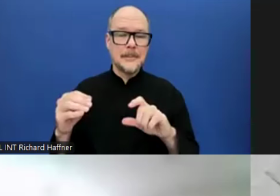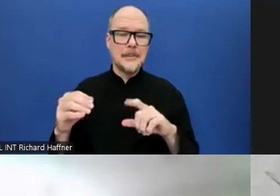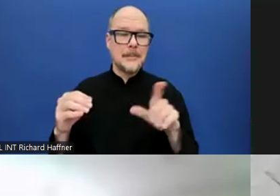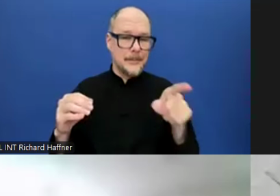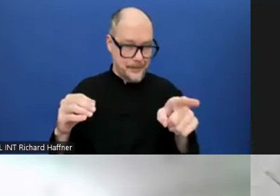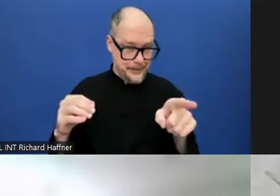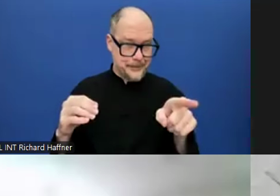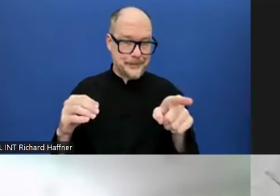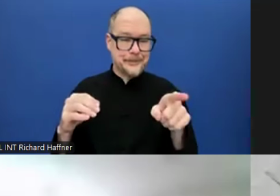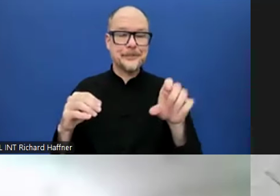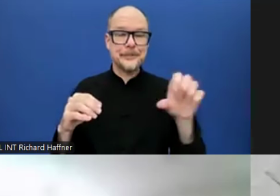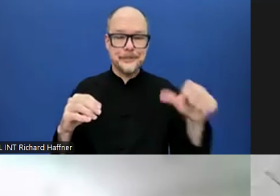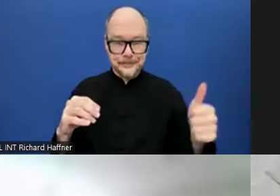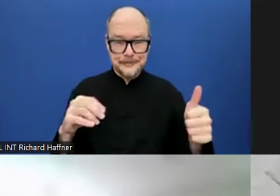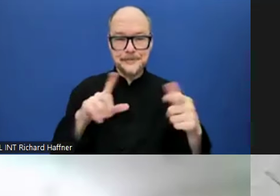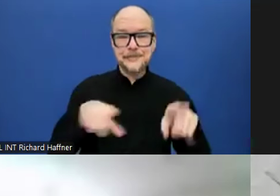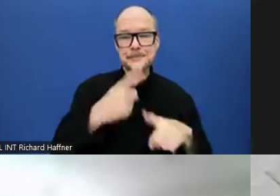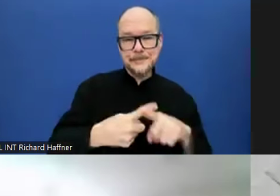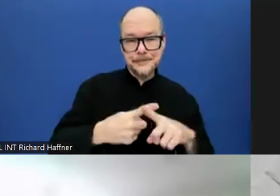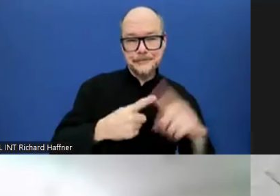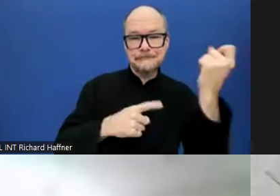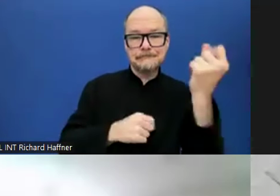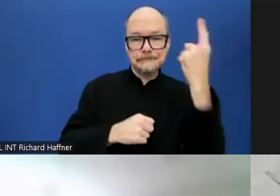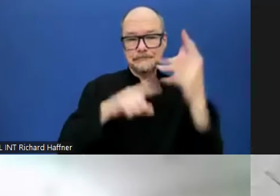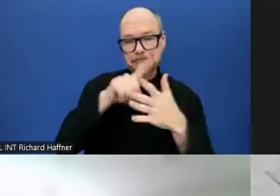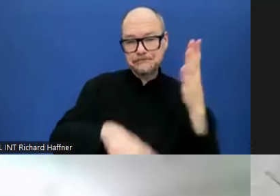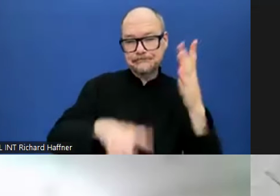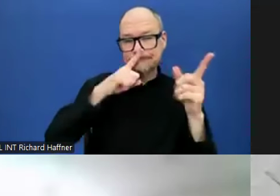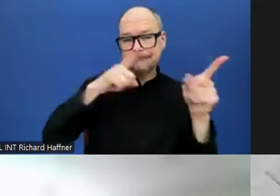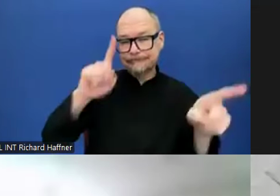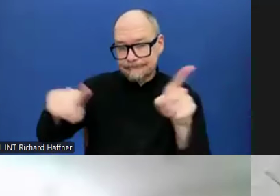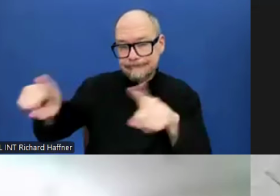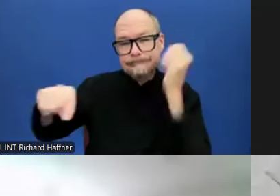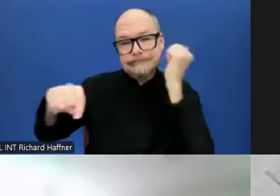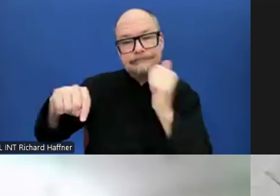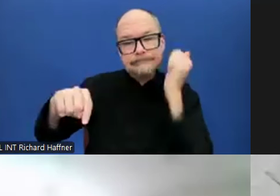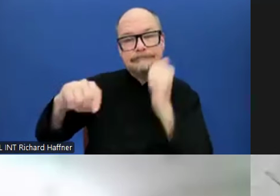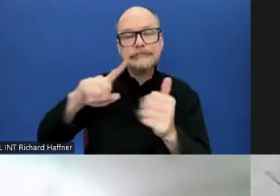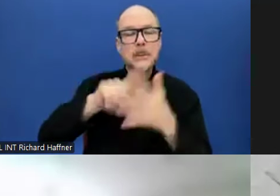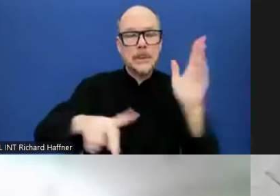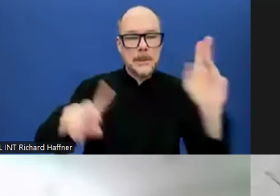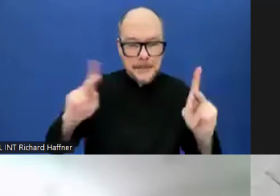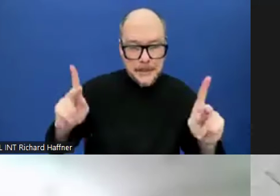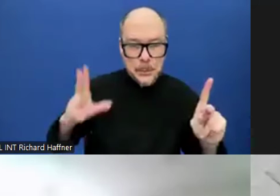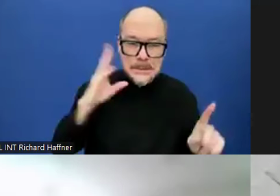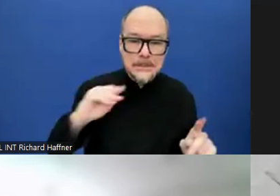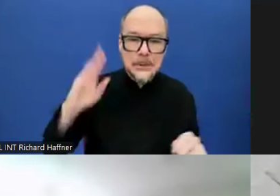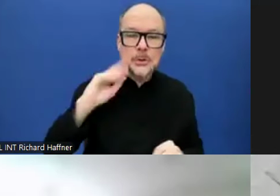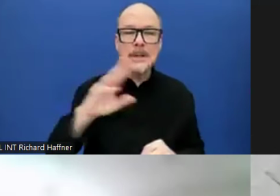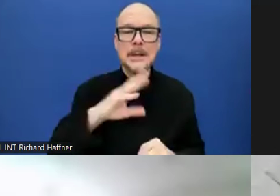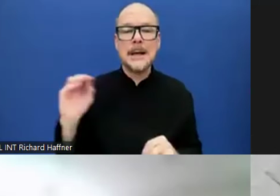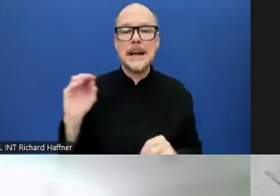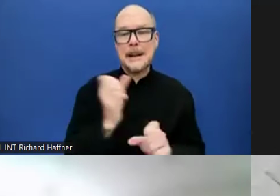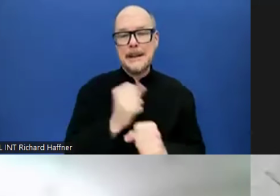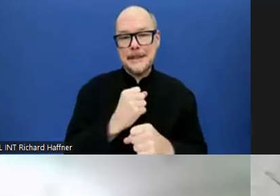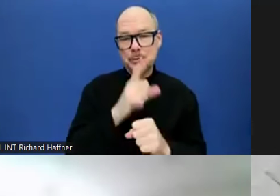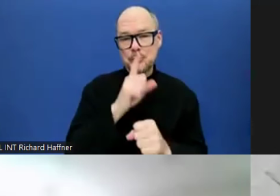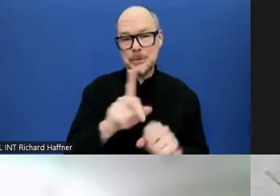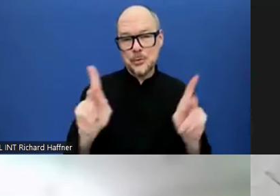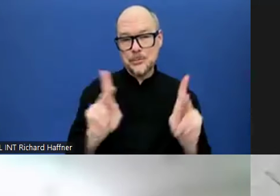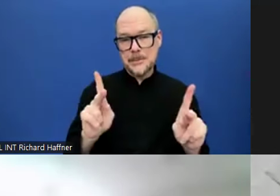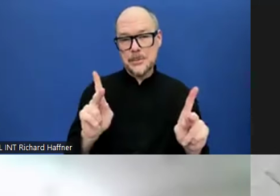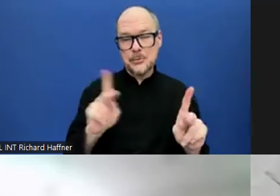ultimately about then understanding what is going on in practice and what are people experiencing. And to your point, the importance of making sure we're hearing